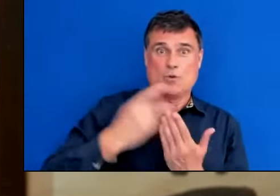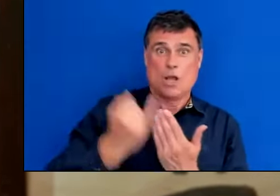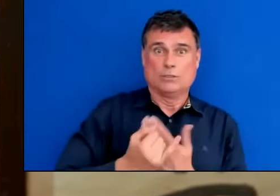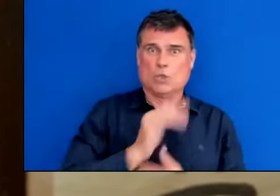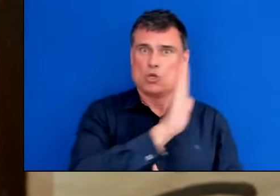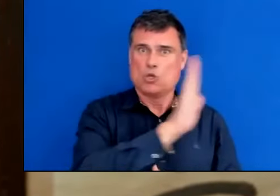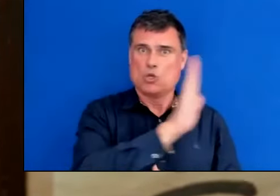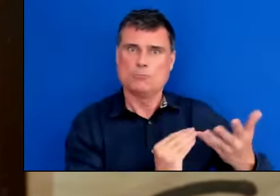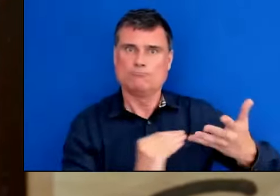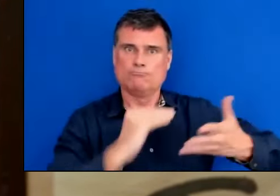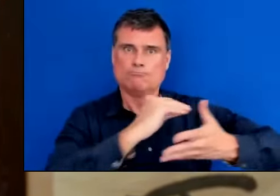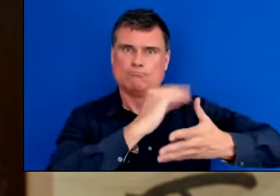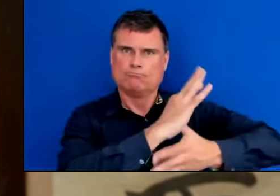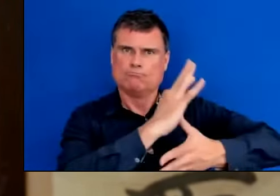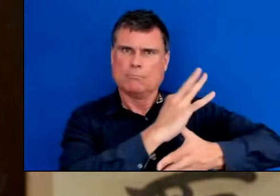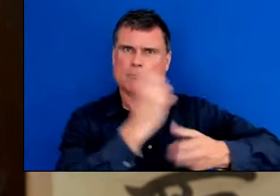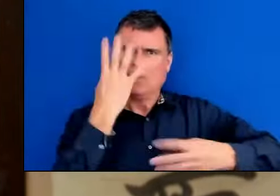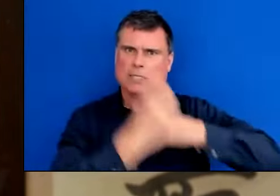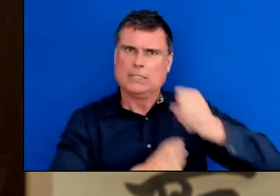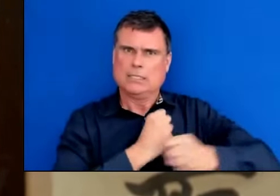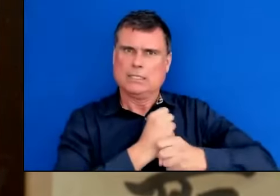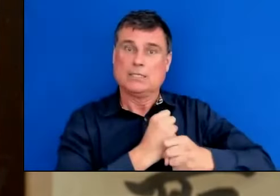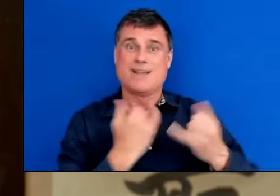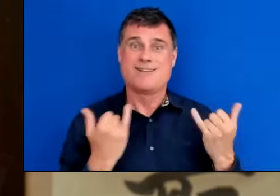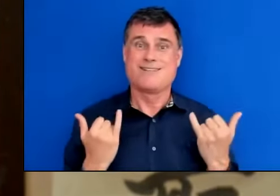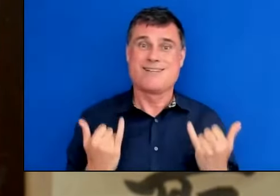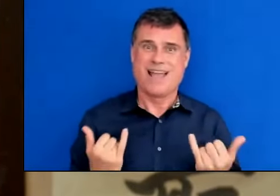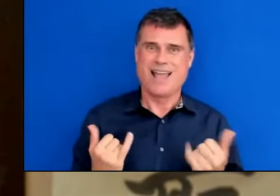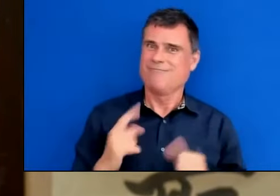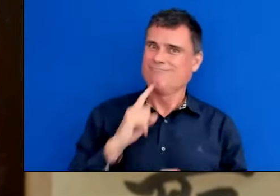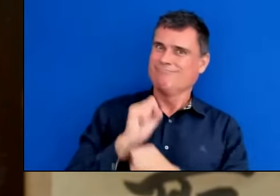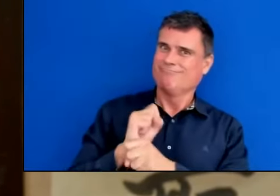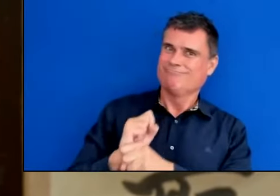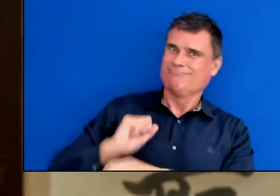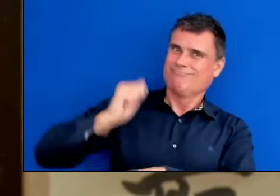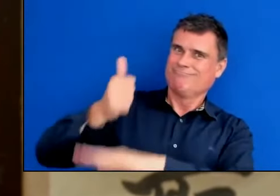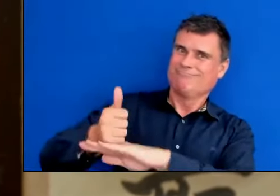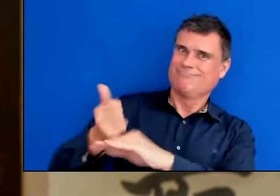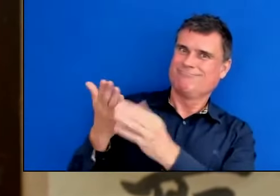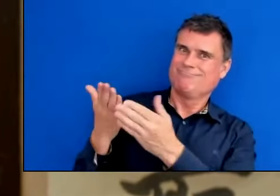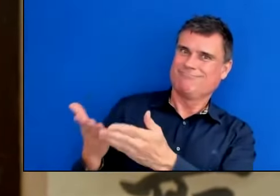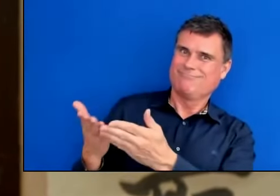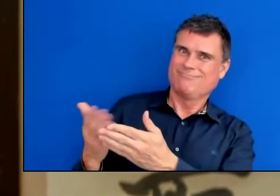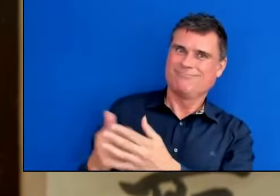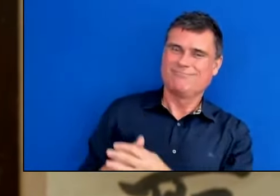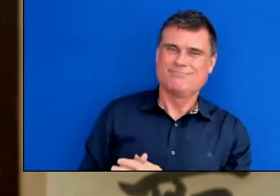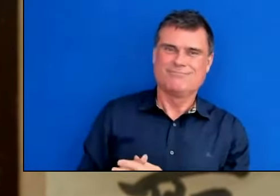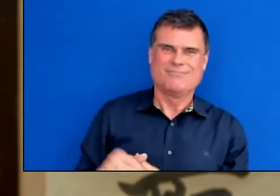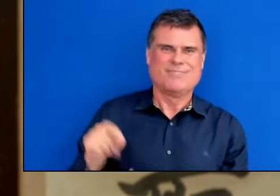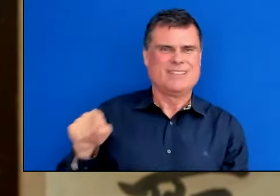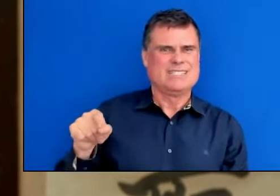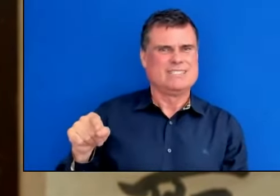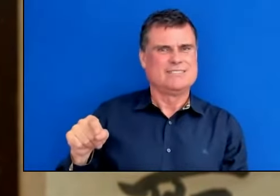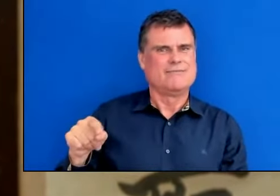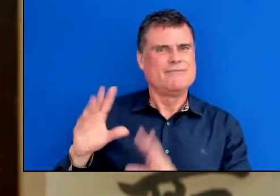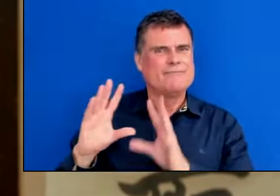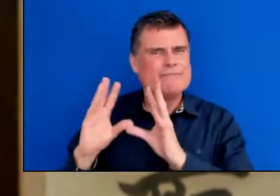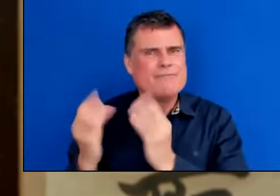Thank you, Mr. Premier. I know this project has been a priority for you for a number of years, and it's wonderful to see it come to